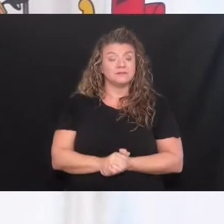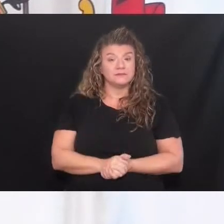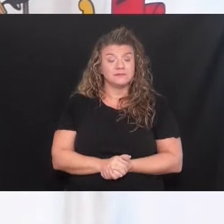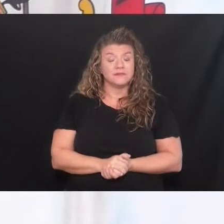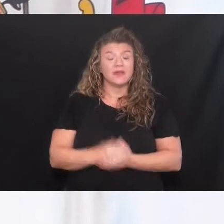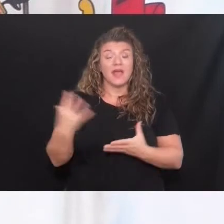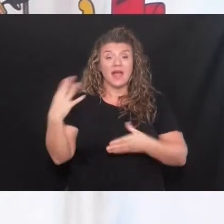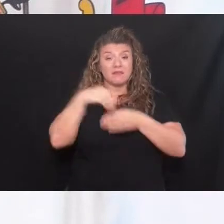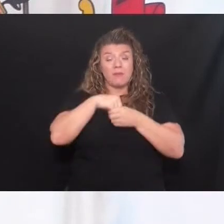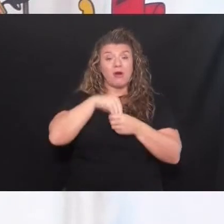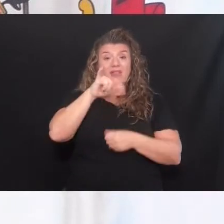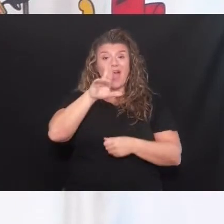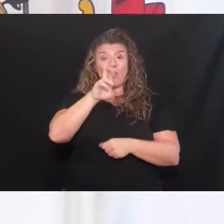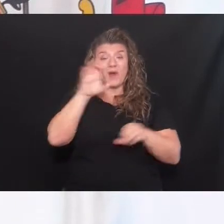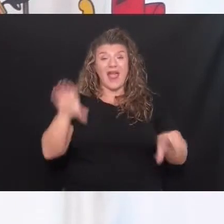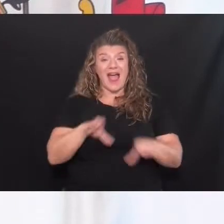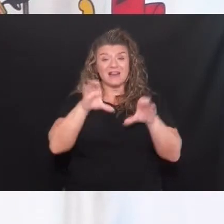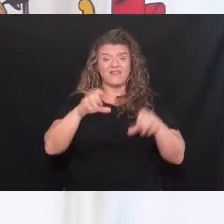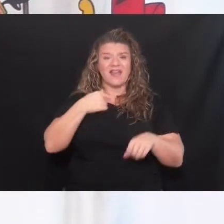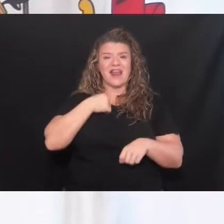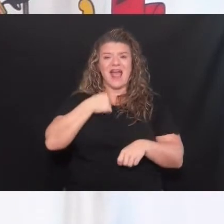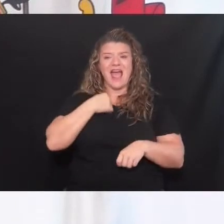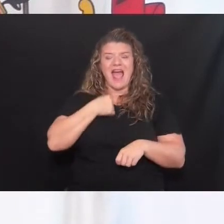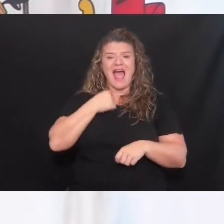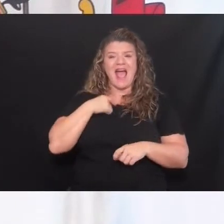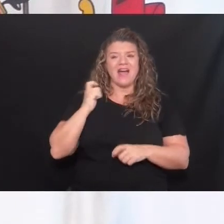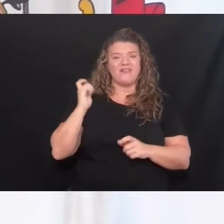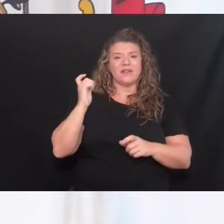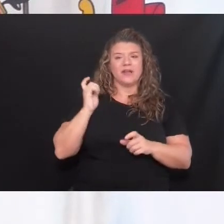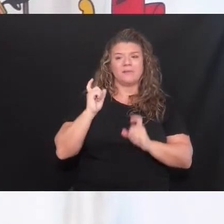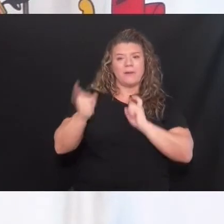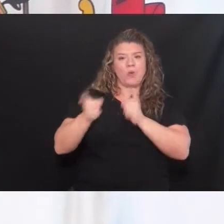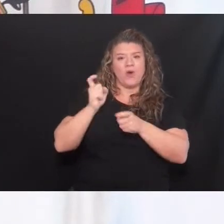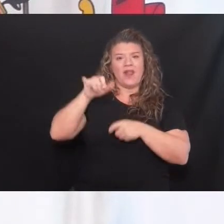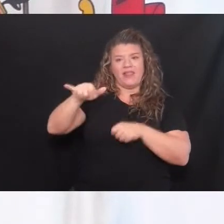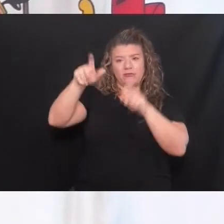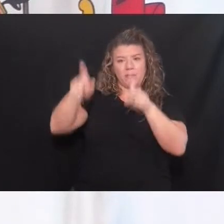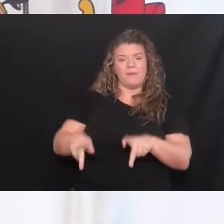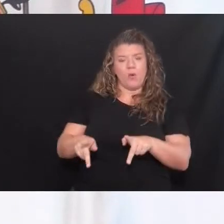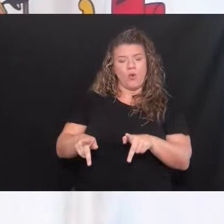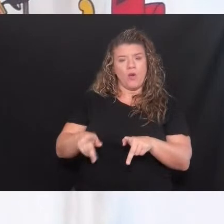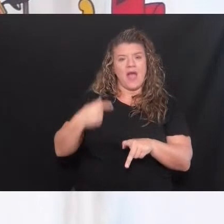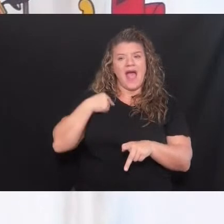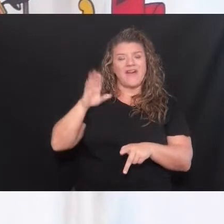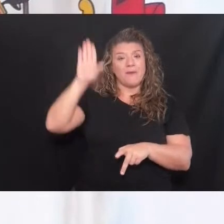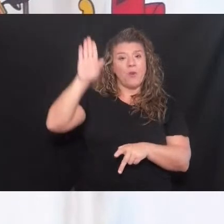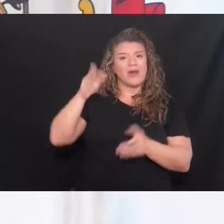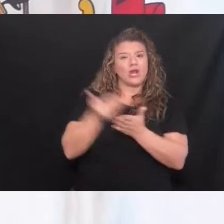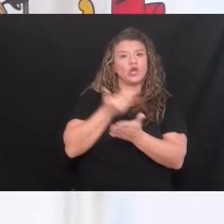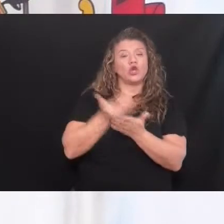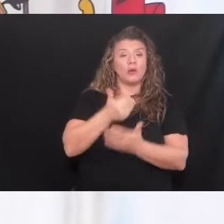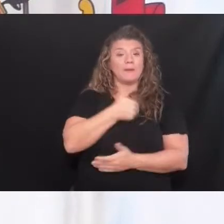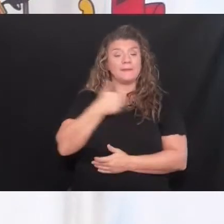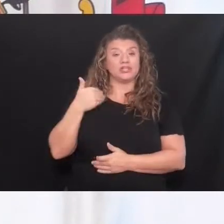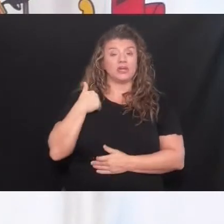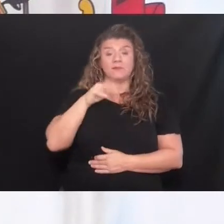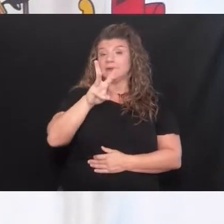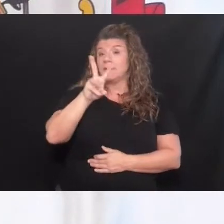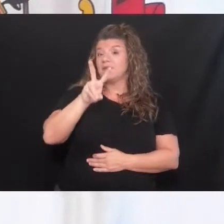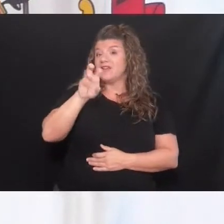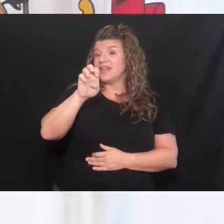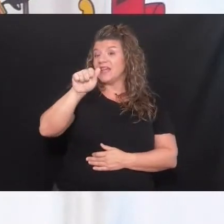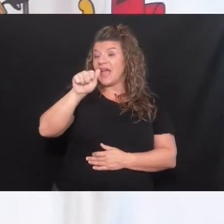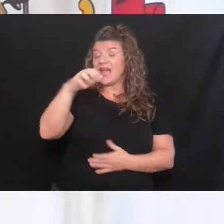the reactivation, I have appointed these people. I've appointed all new membership to the